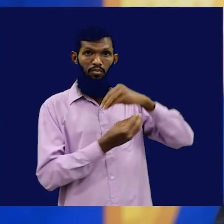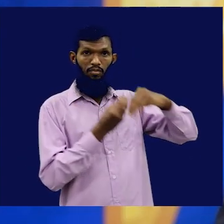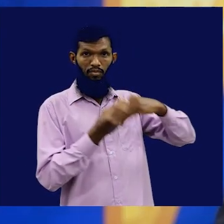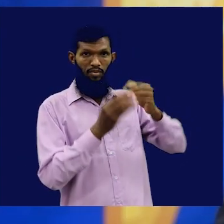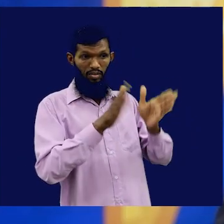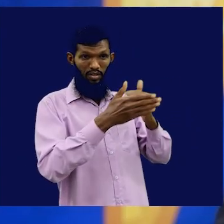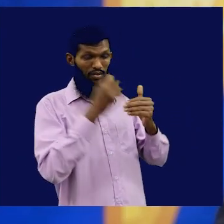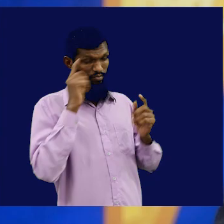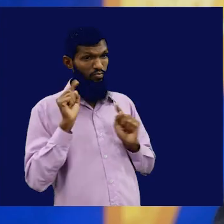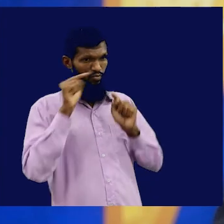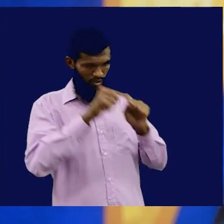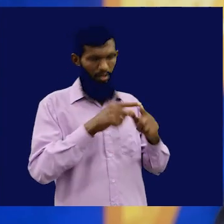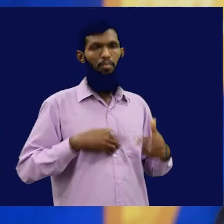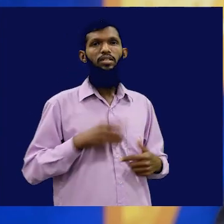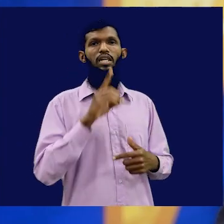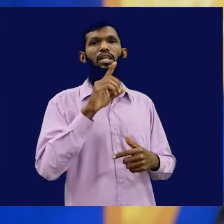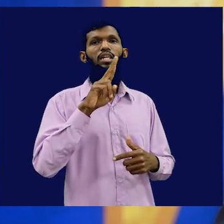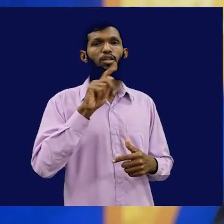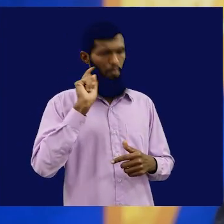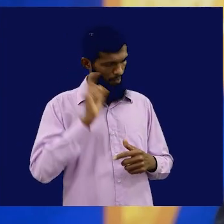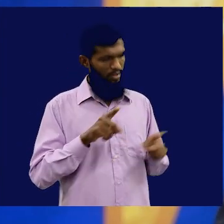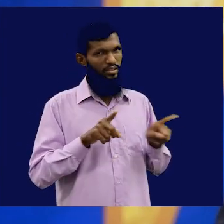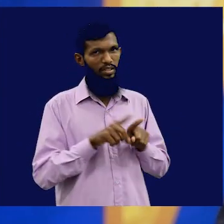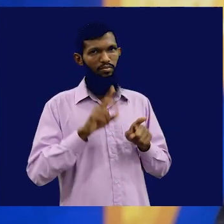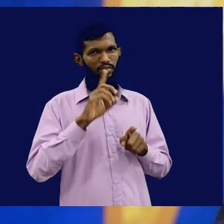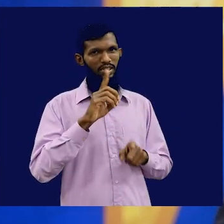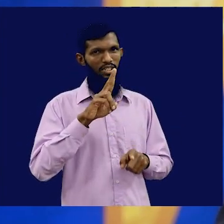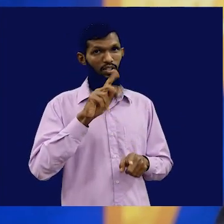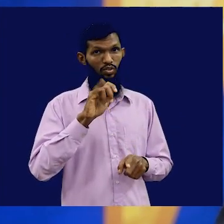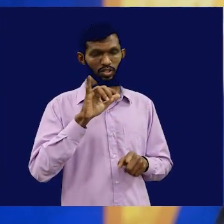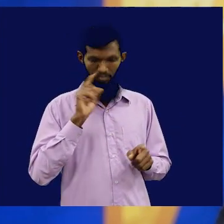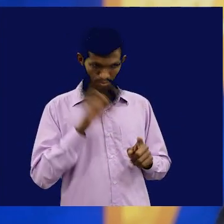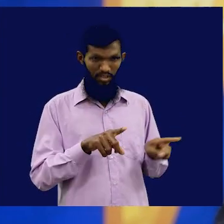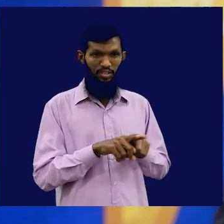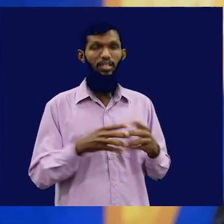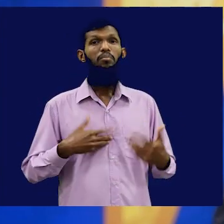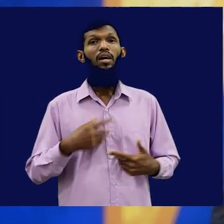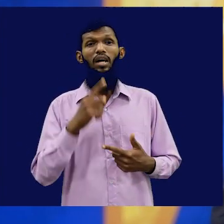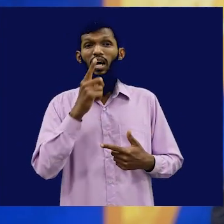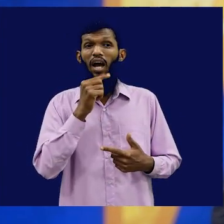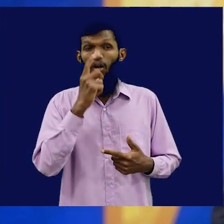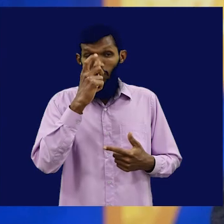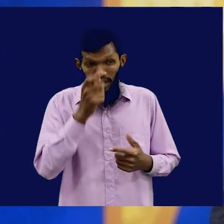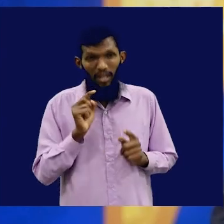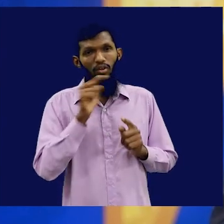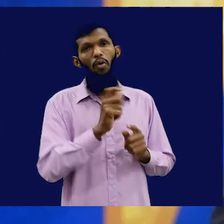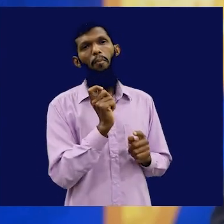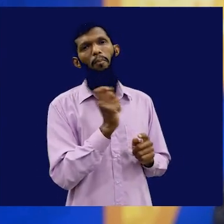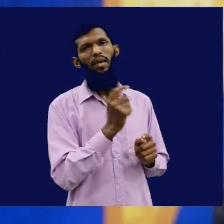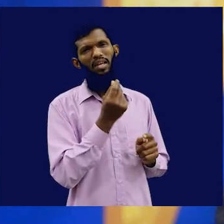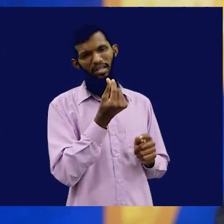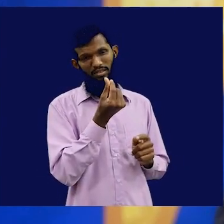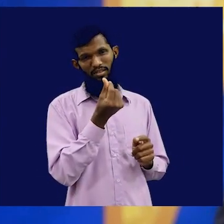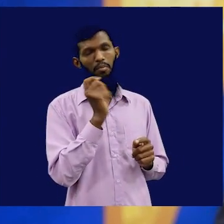Kaaba is a duty that mankind owes to Allah subhanahu wa ta'ala, to those who can afford